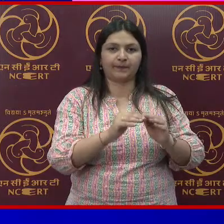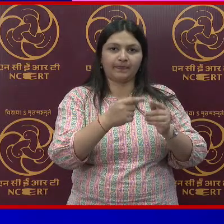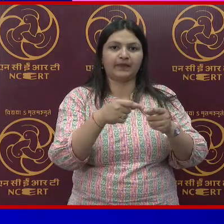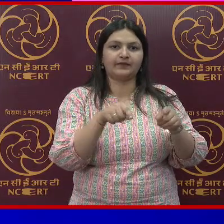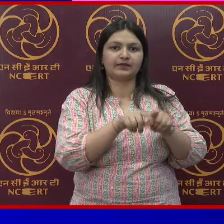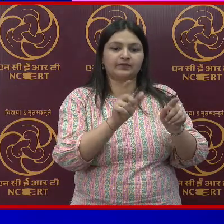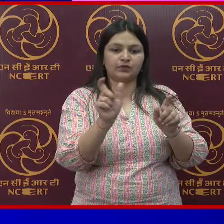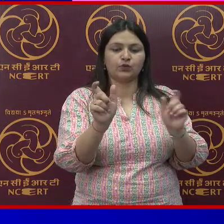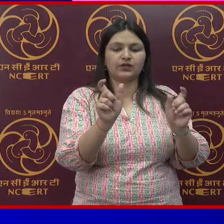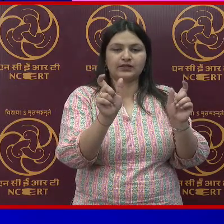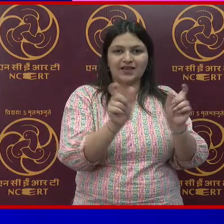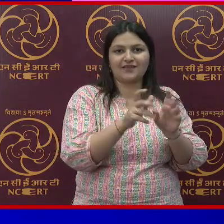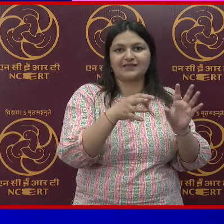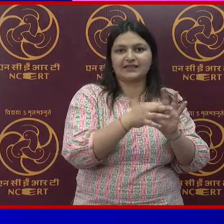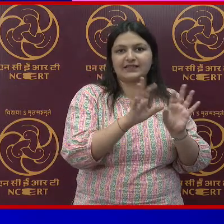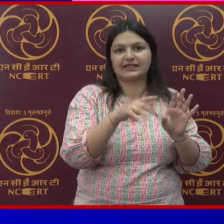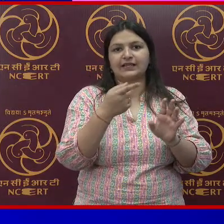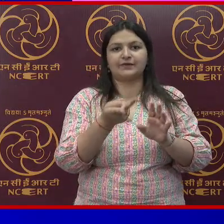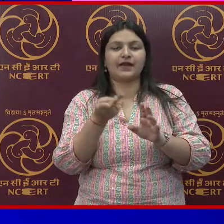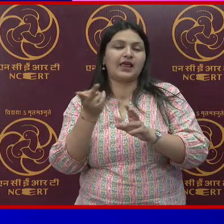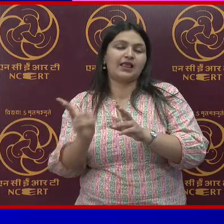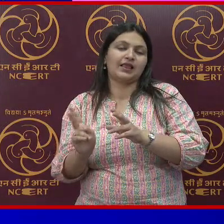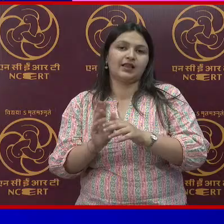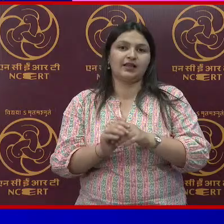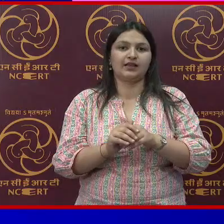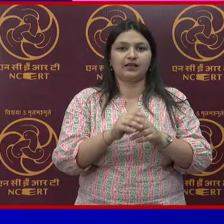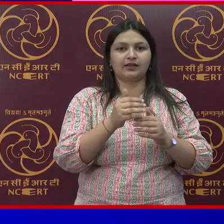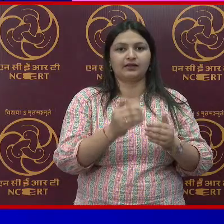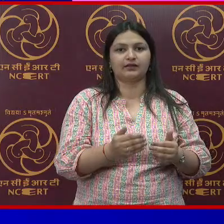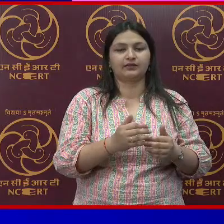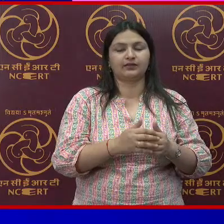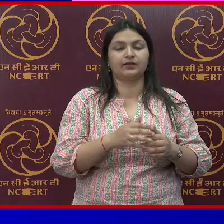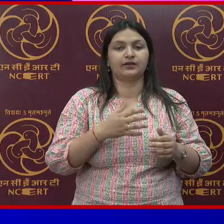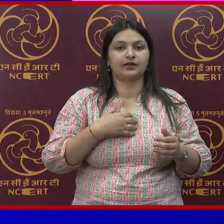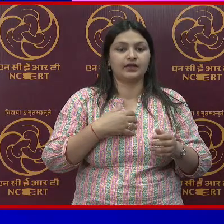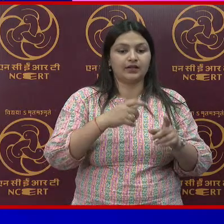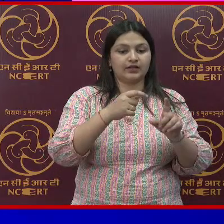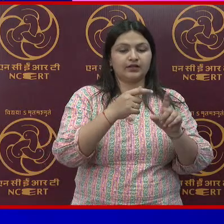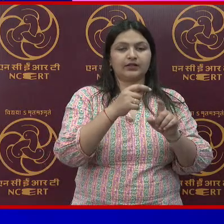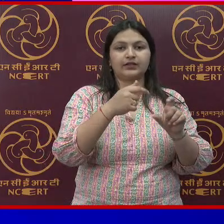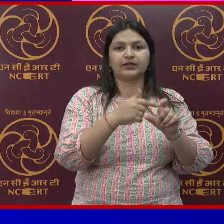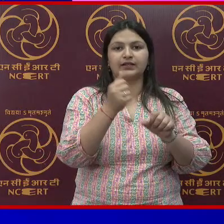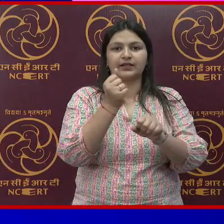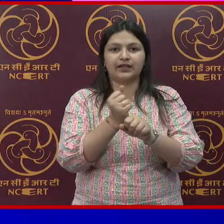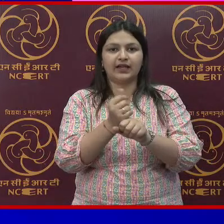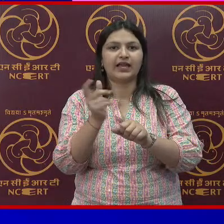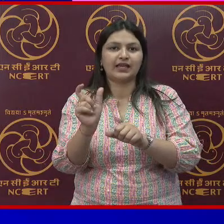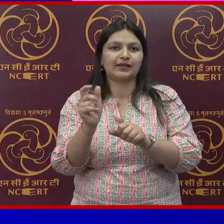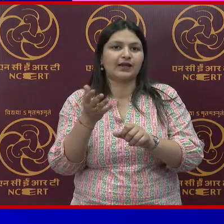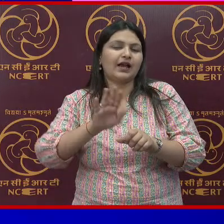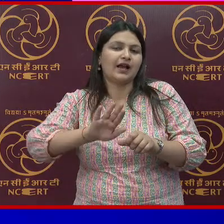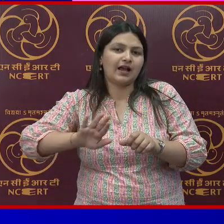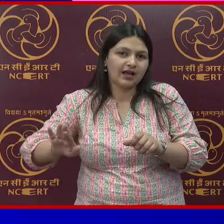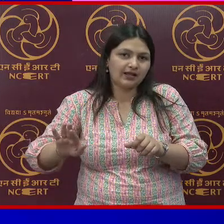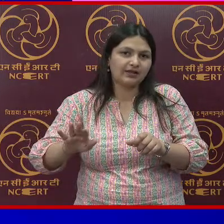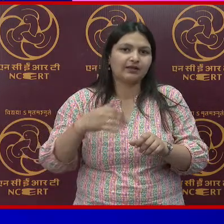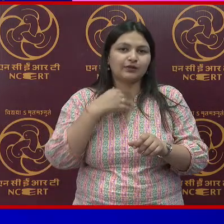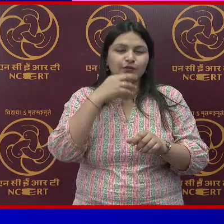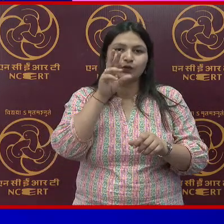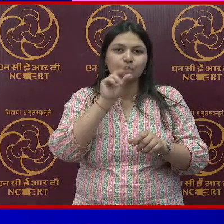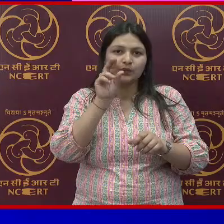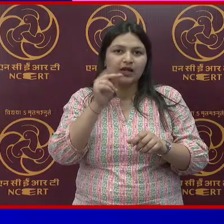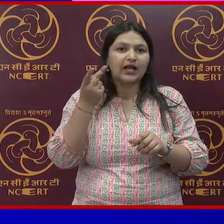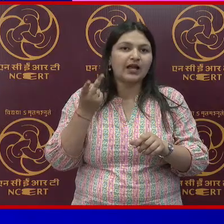egg, Dog dog, and and drum. drum. So the egg is different Yes. because it is E. It egg. is E. The phonic sound